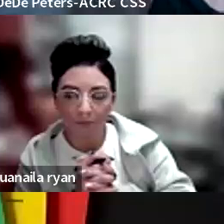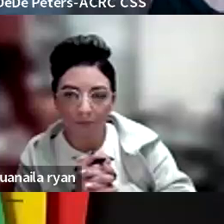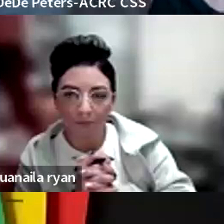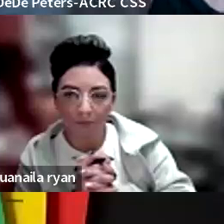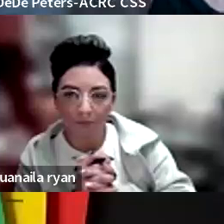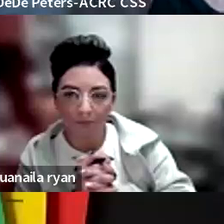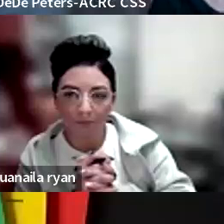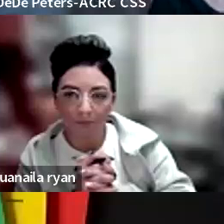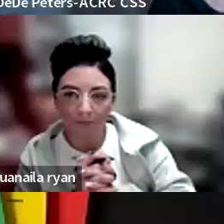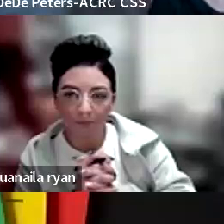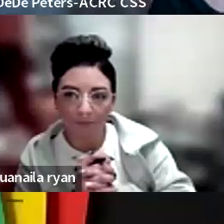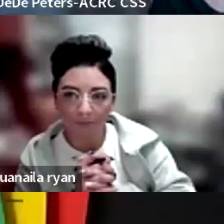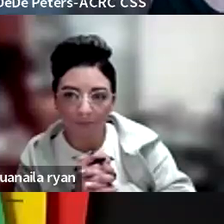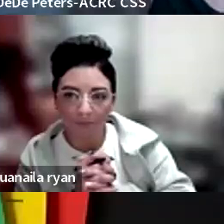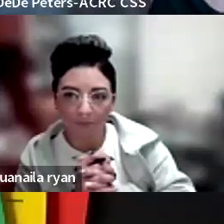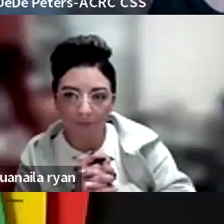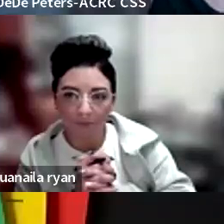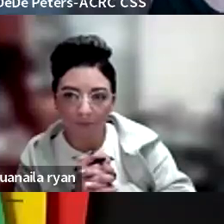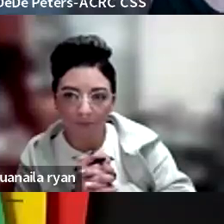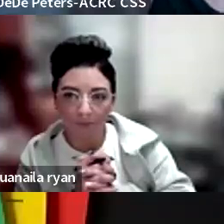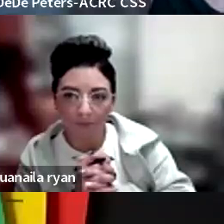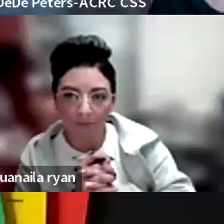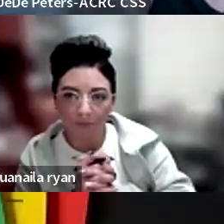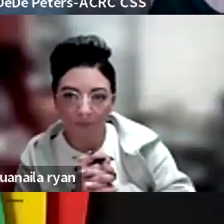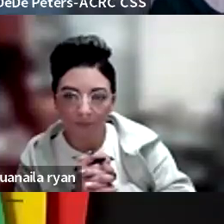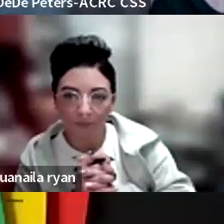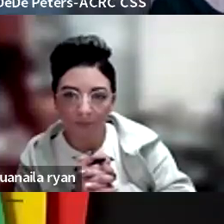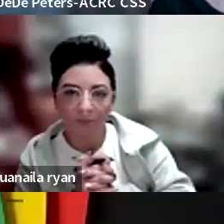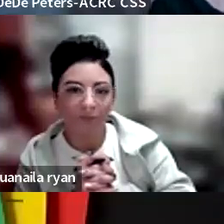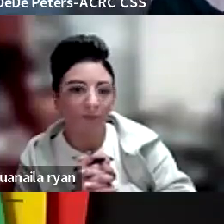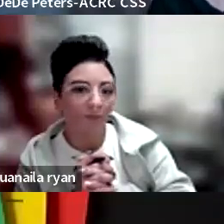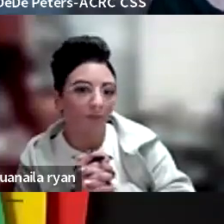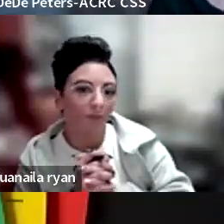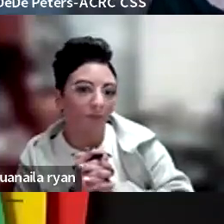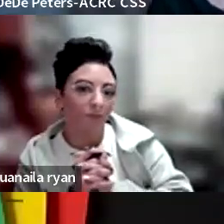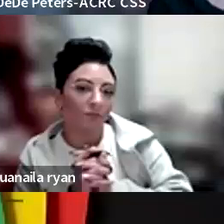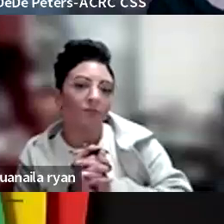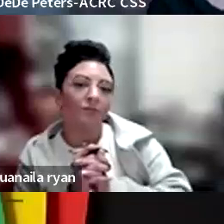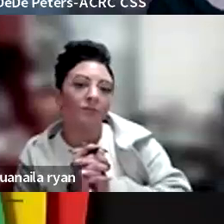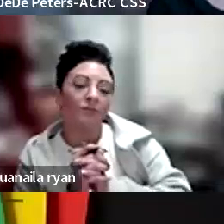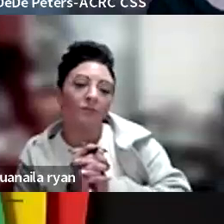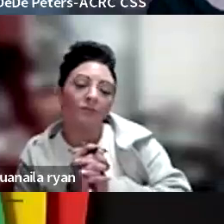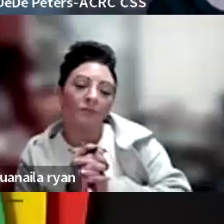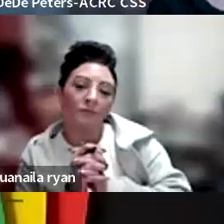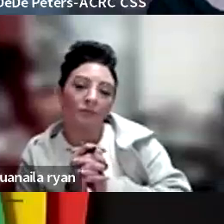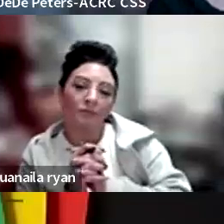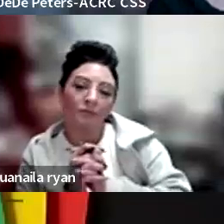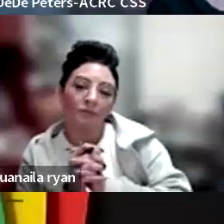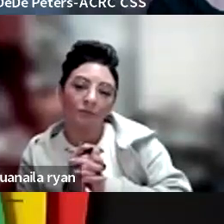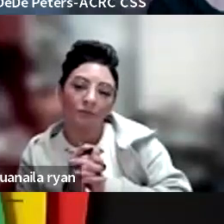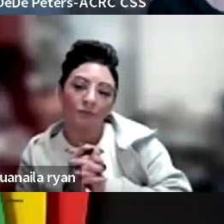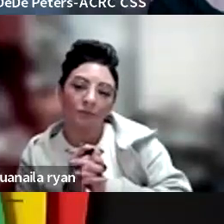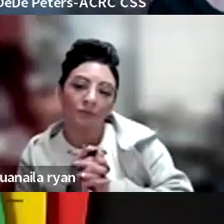we've got something a little bit different in the directive. And so let me pull that up, and then I will allow